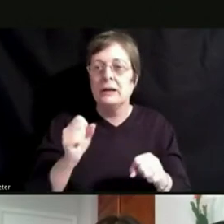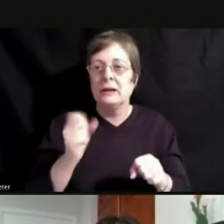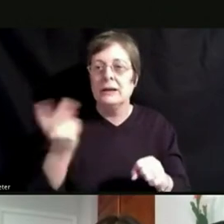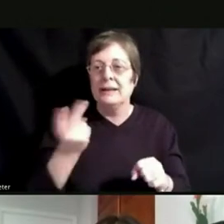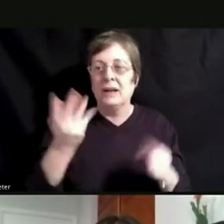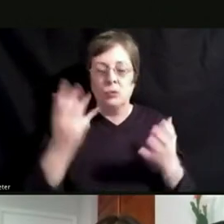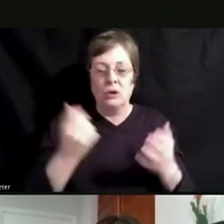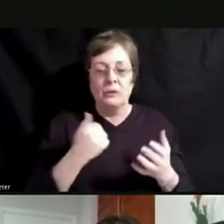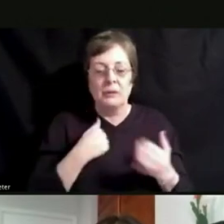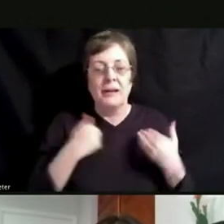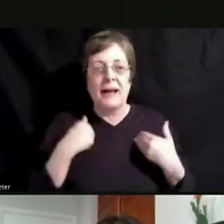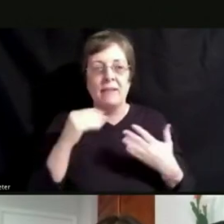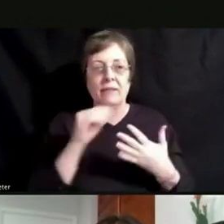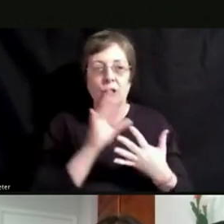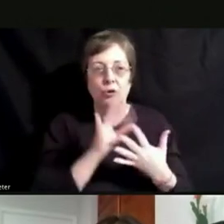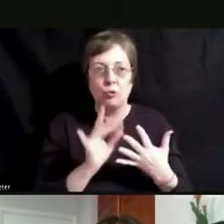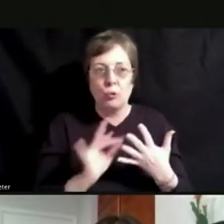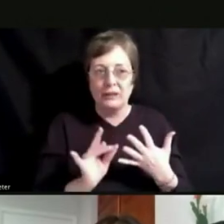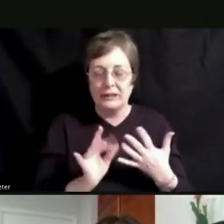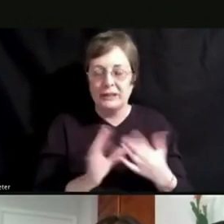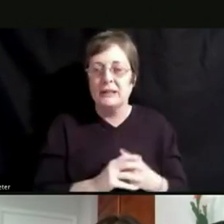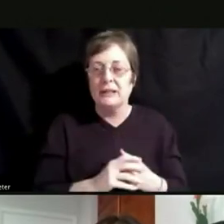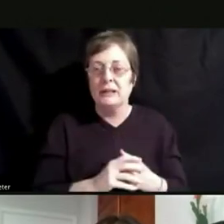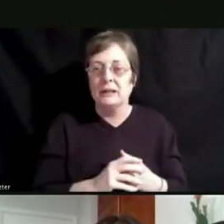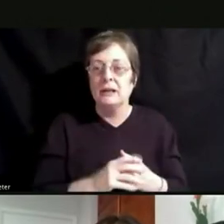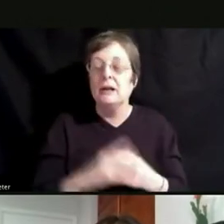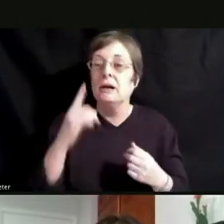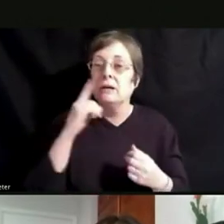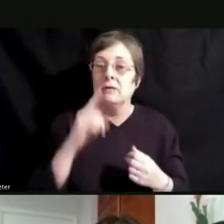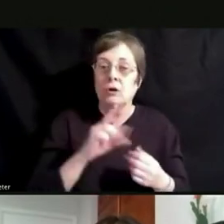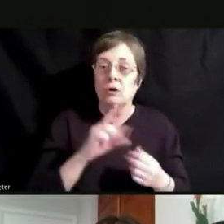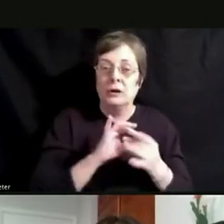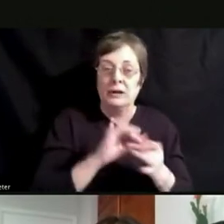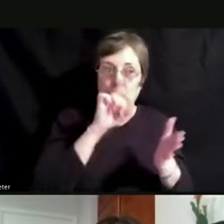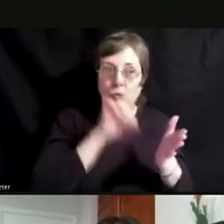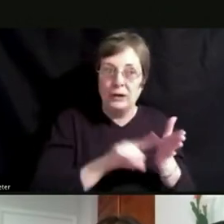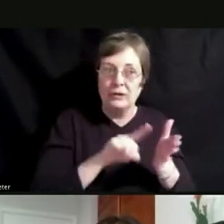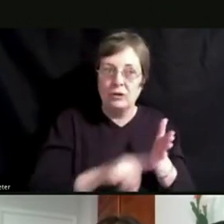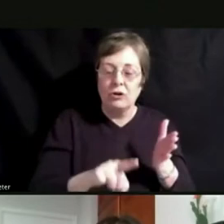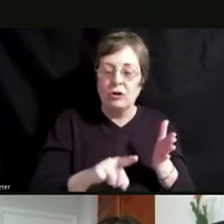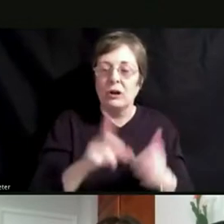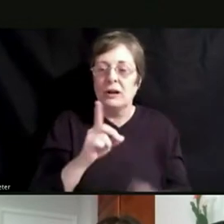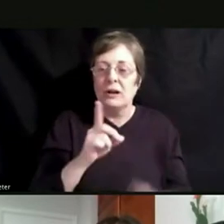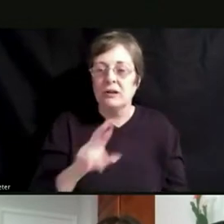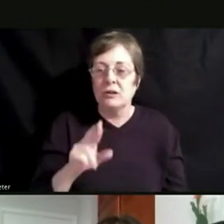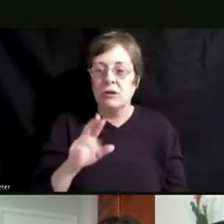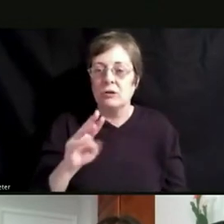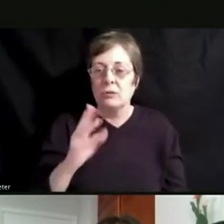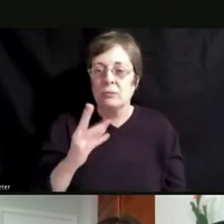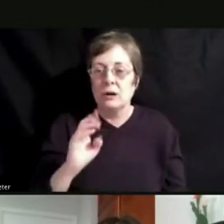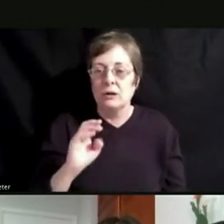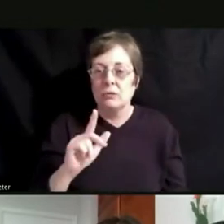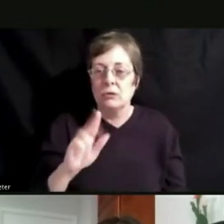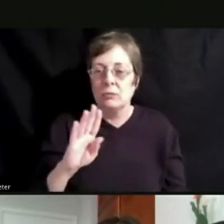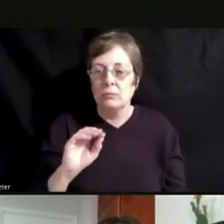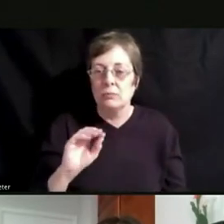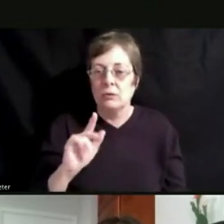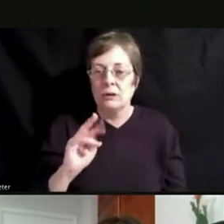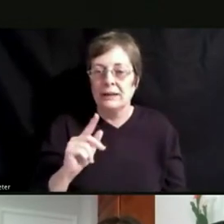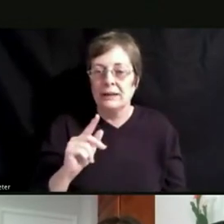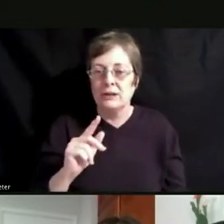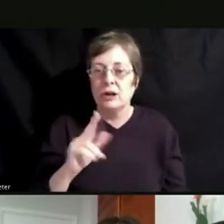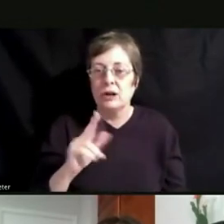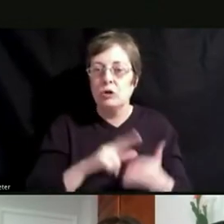that choice. And then for research, I can think of Dr. Michael Bowen, who is at the University of the West Indies, and he